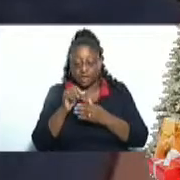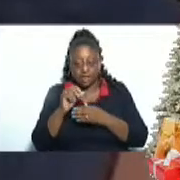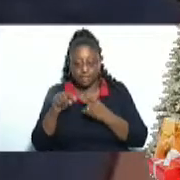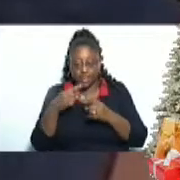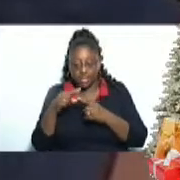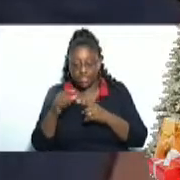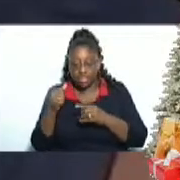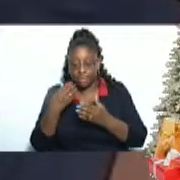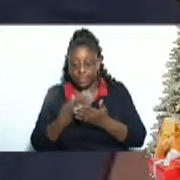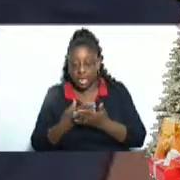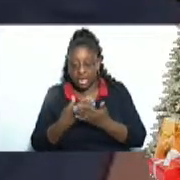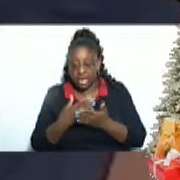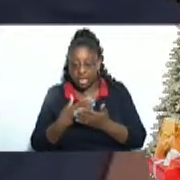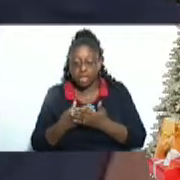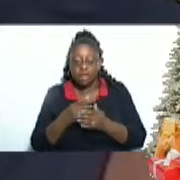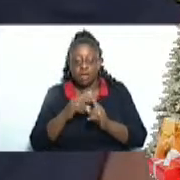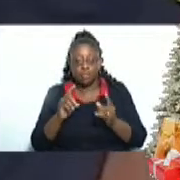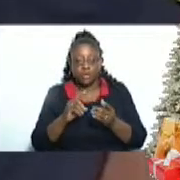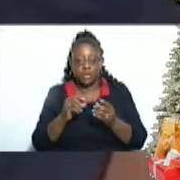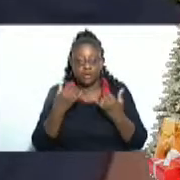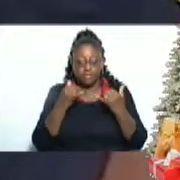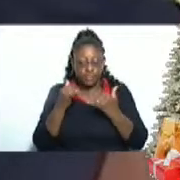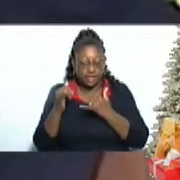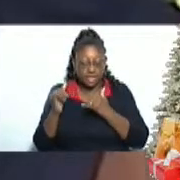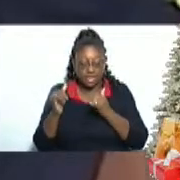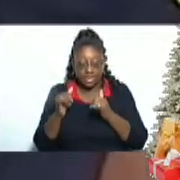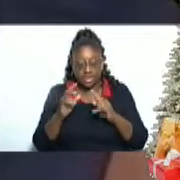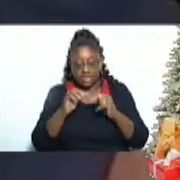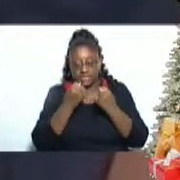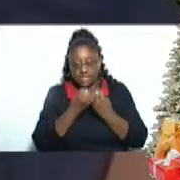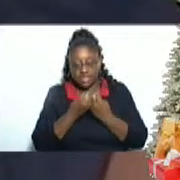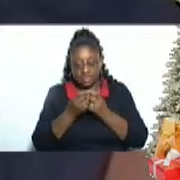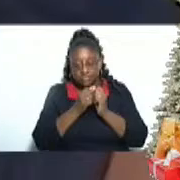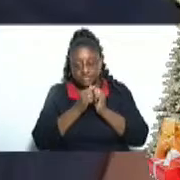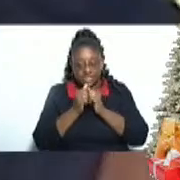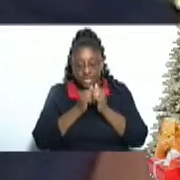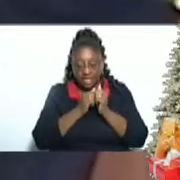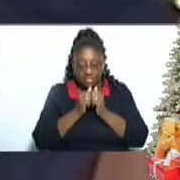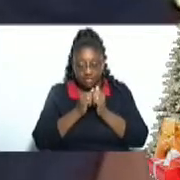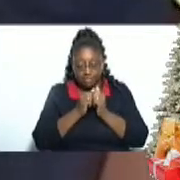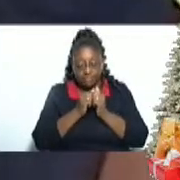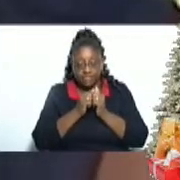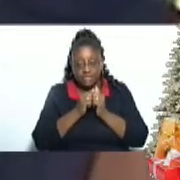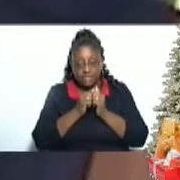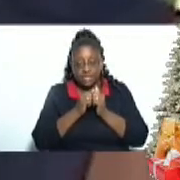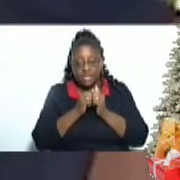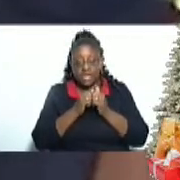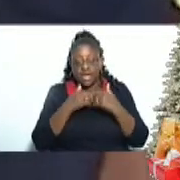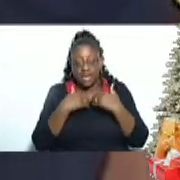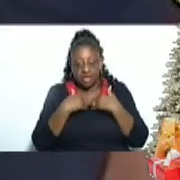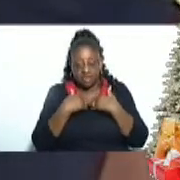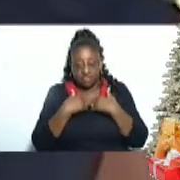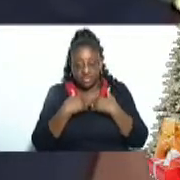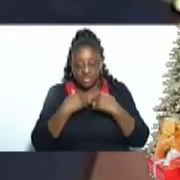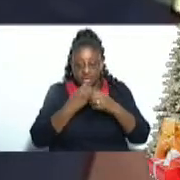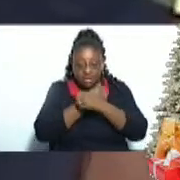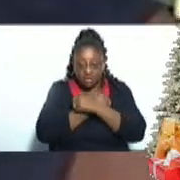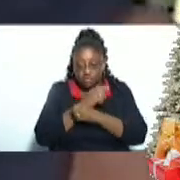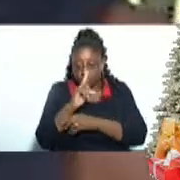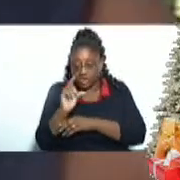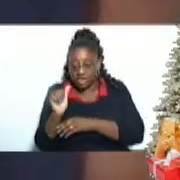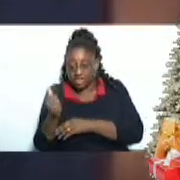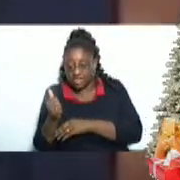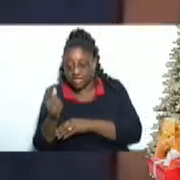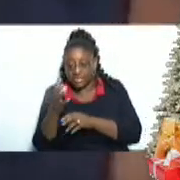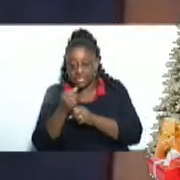playing basketball, us playing together as a team, being here in Vegas, having a team camaraderie, loving each other, and I get to know you